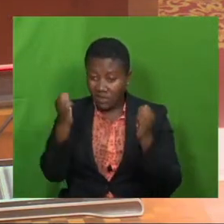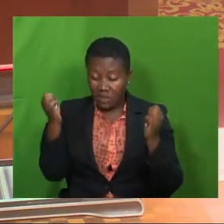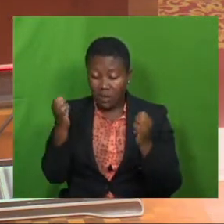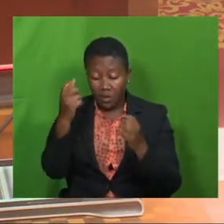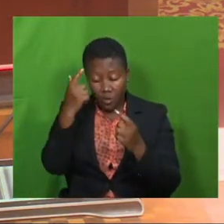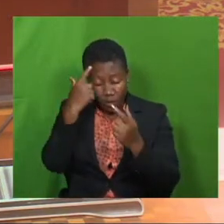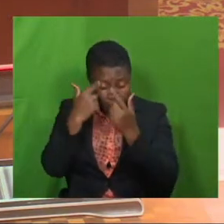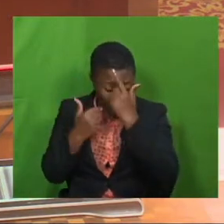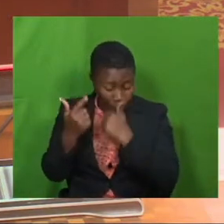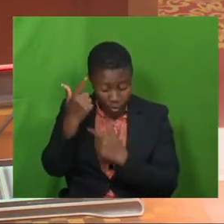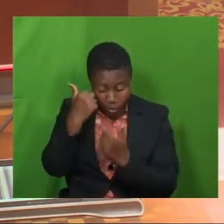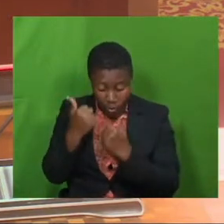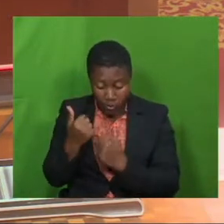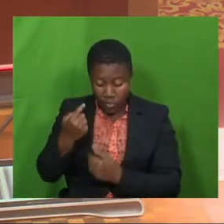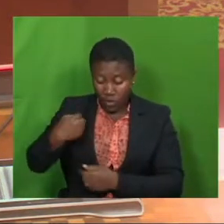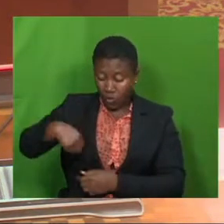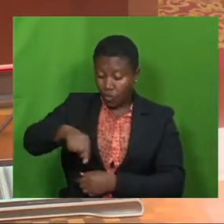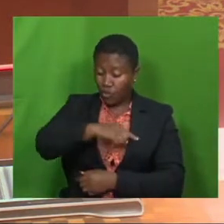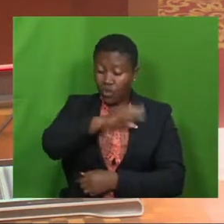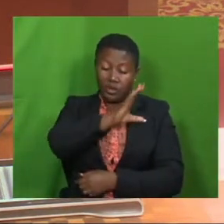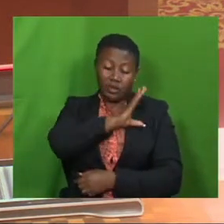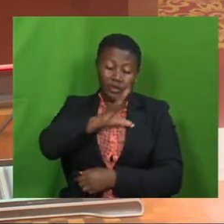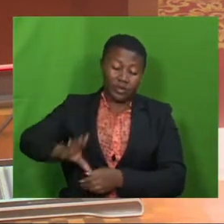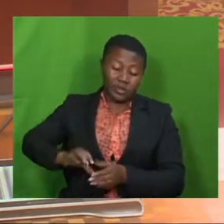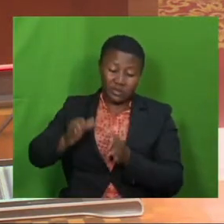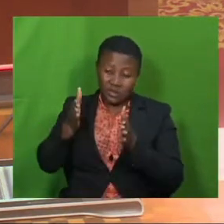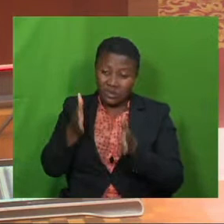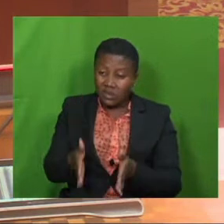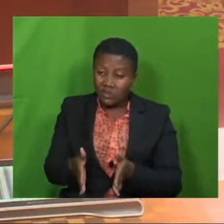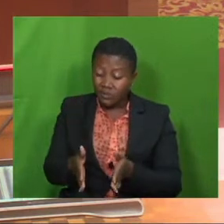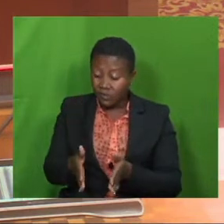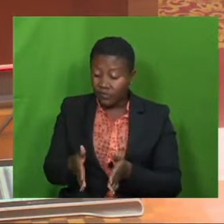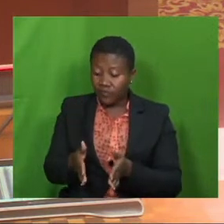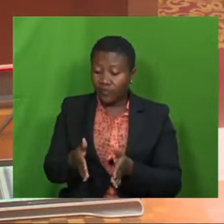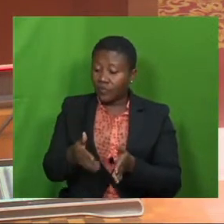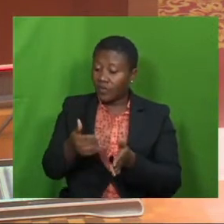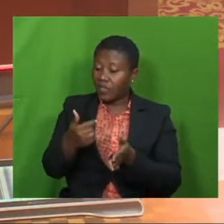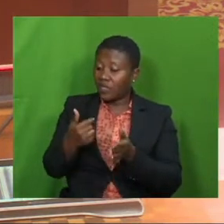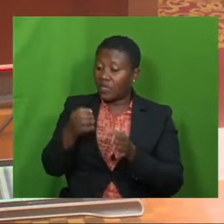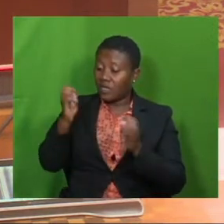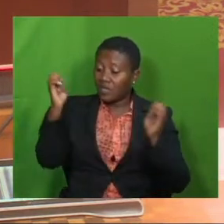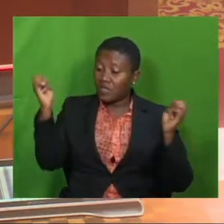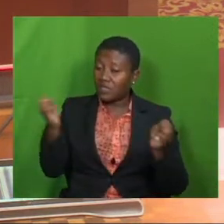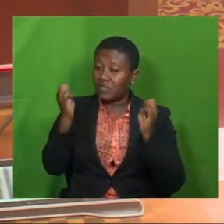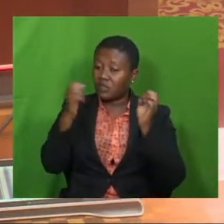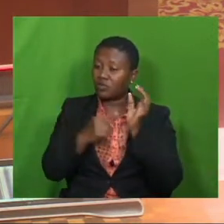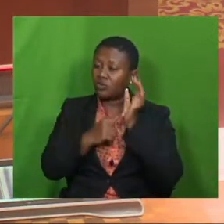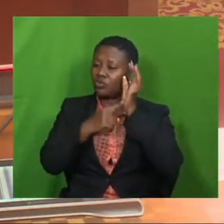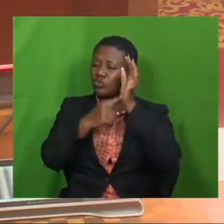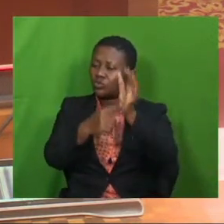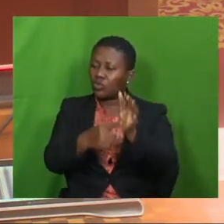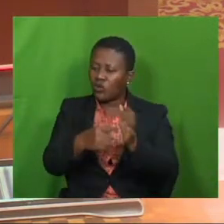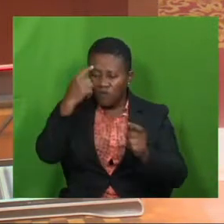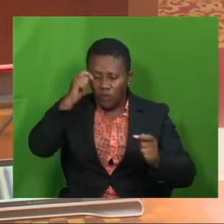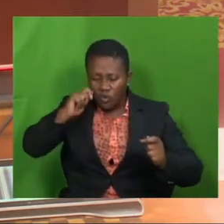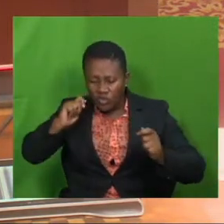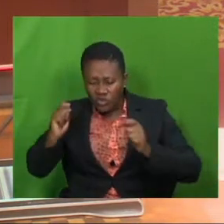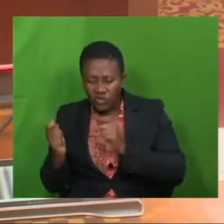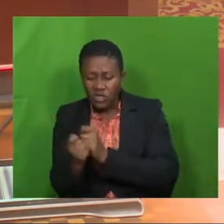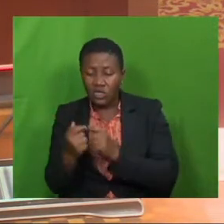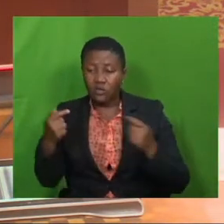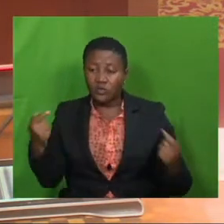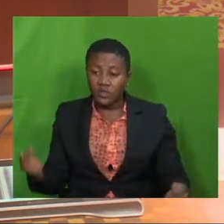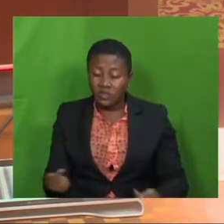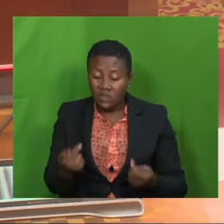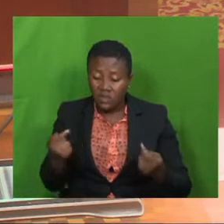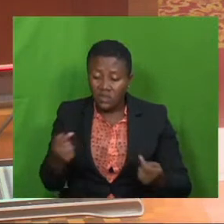Because for us Christians, Easter marks the period of atonement for our sins and